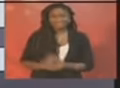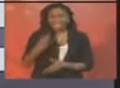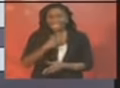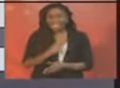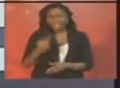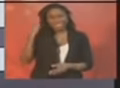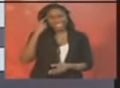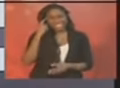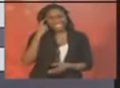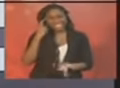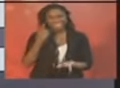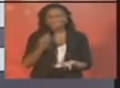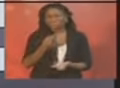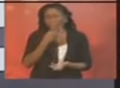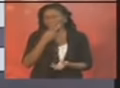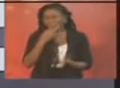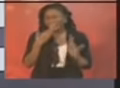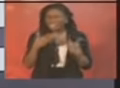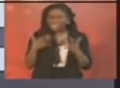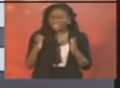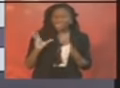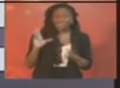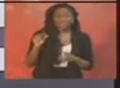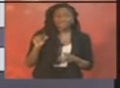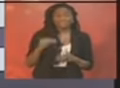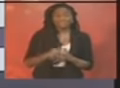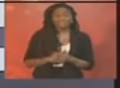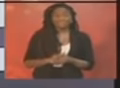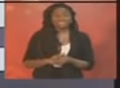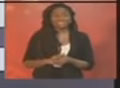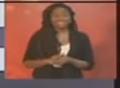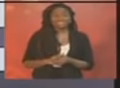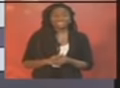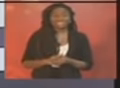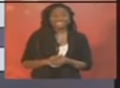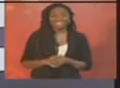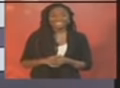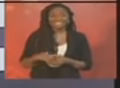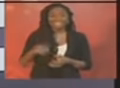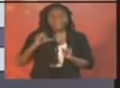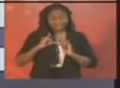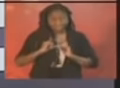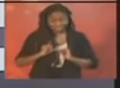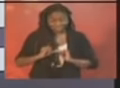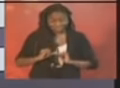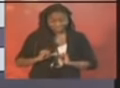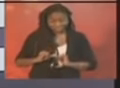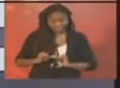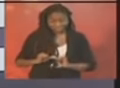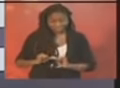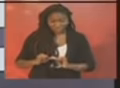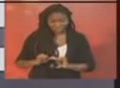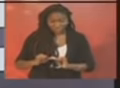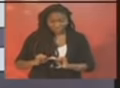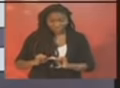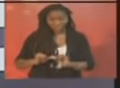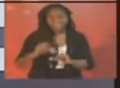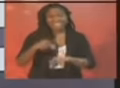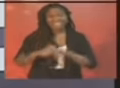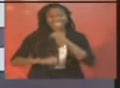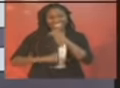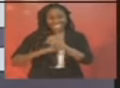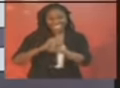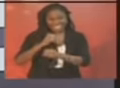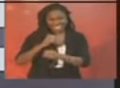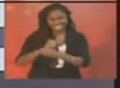it will be soon over. I want us to see not a 5K, not a 10K, it's a marathon this year. We will survive it, and we'll go